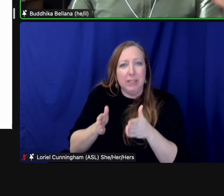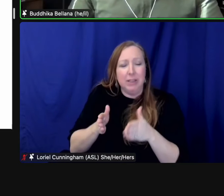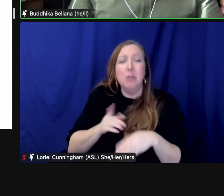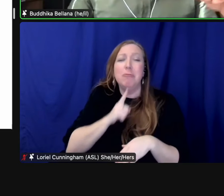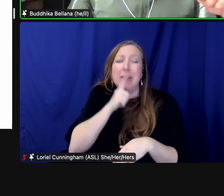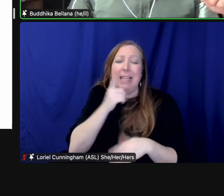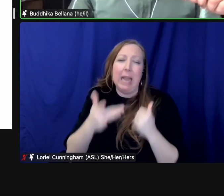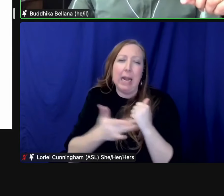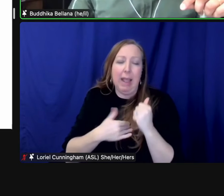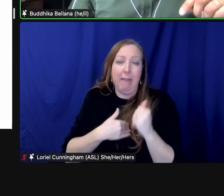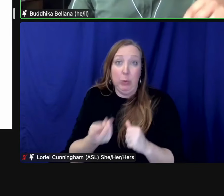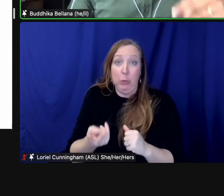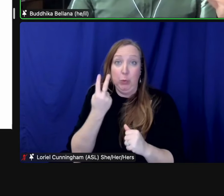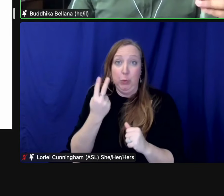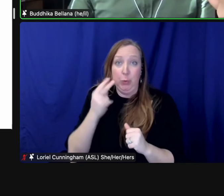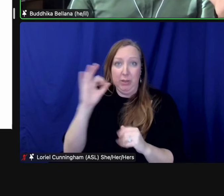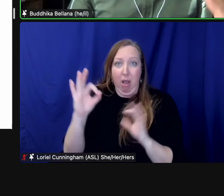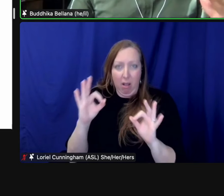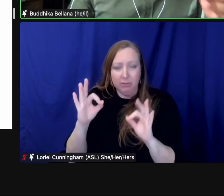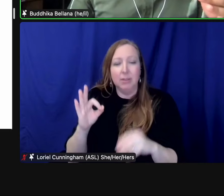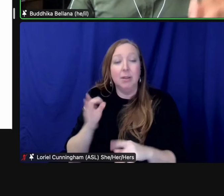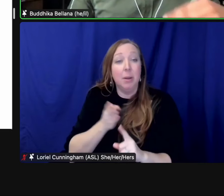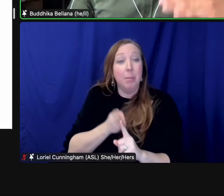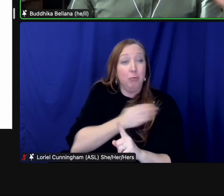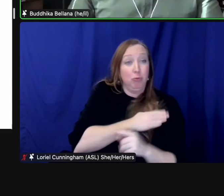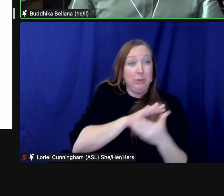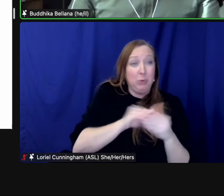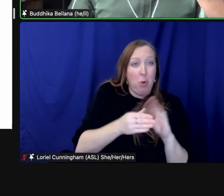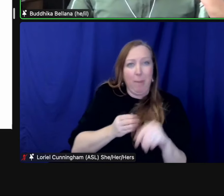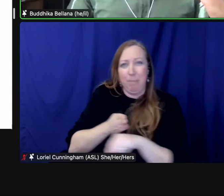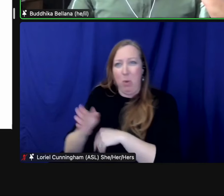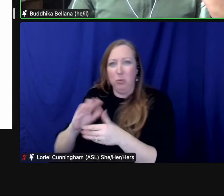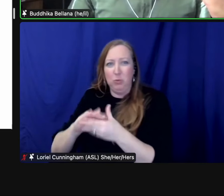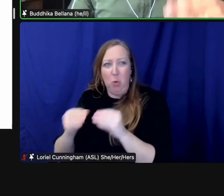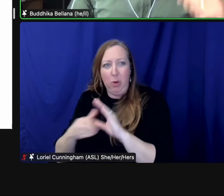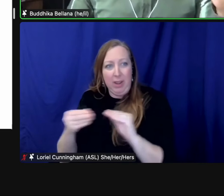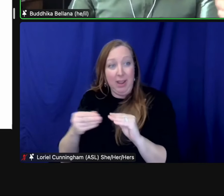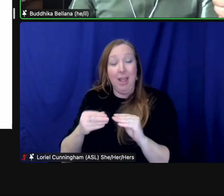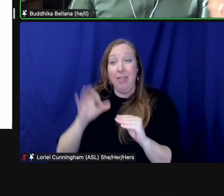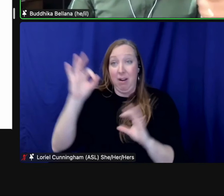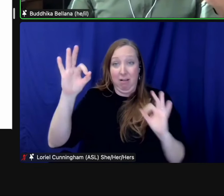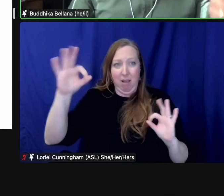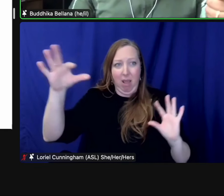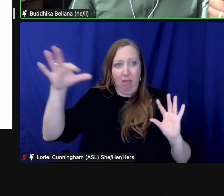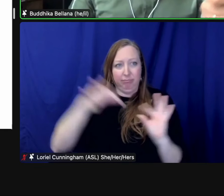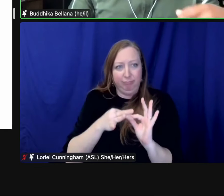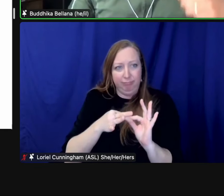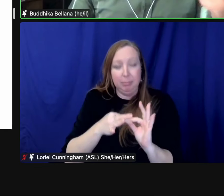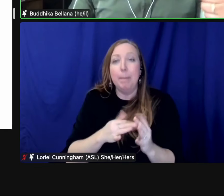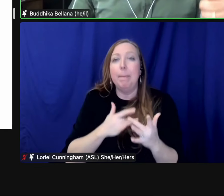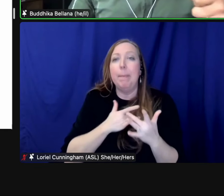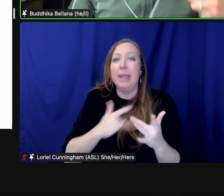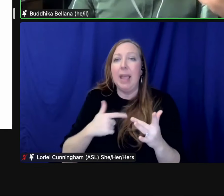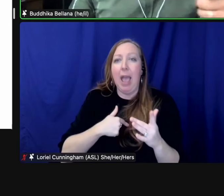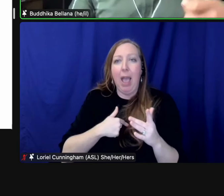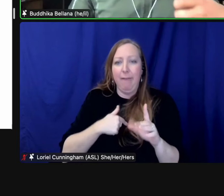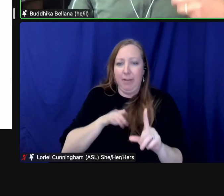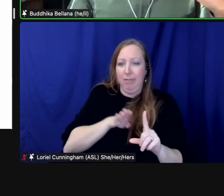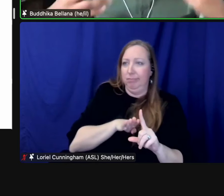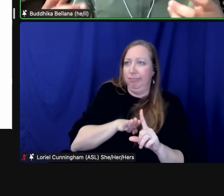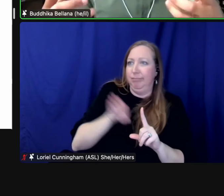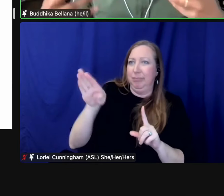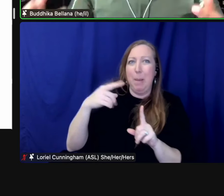one for post connected by a line. And what you can see here is that there's a positive slope. Participants tend to produce